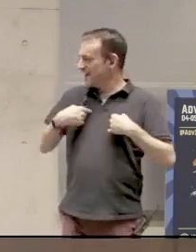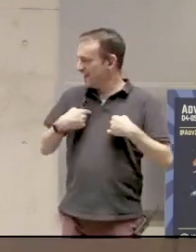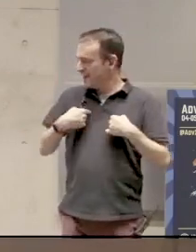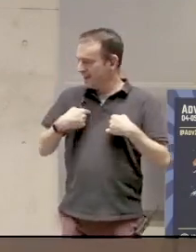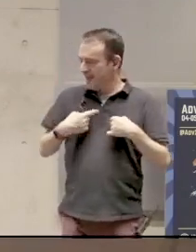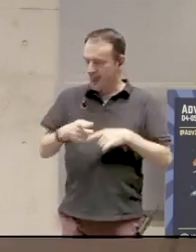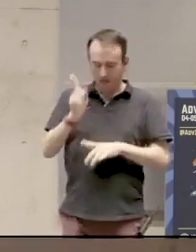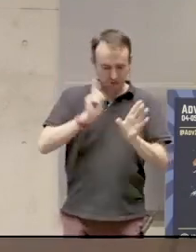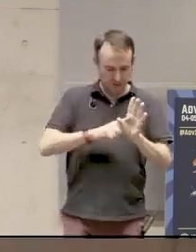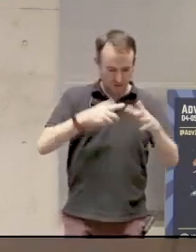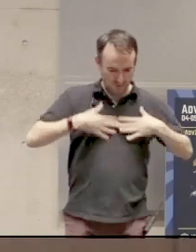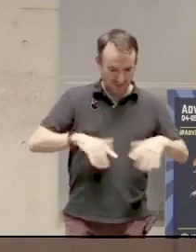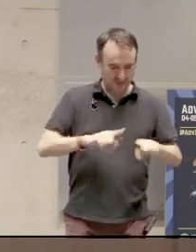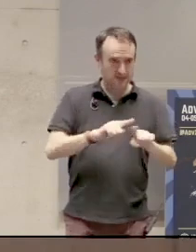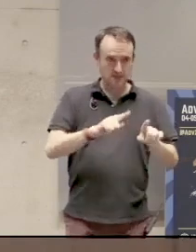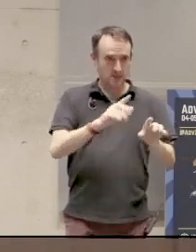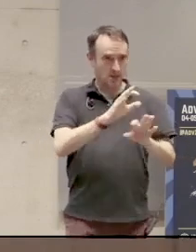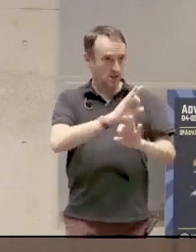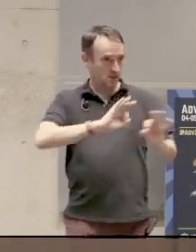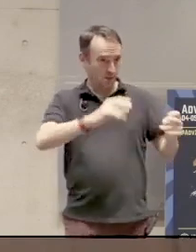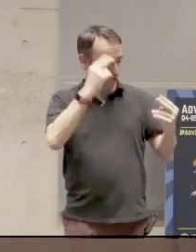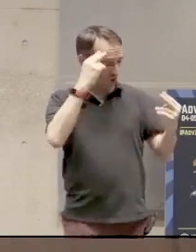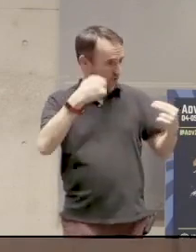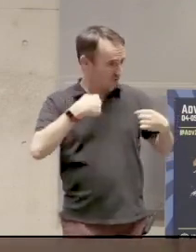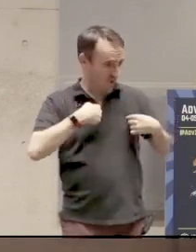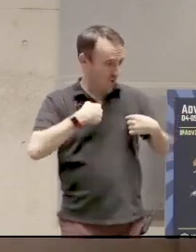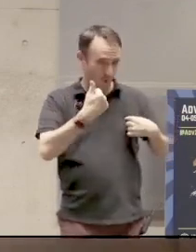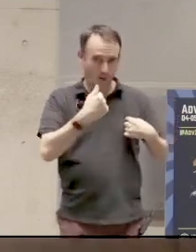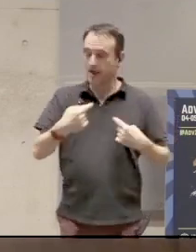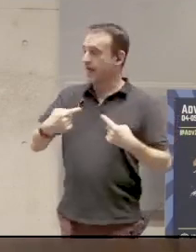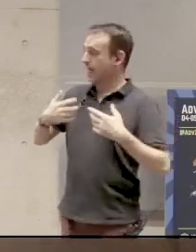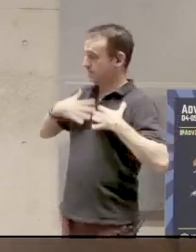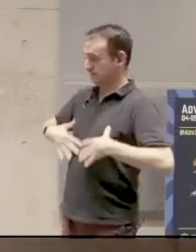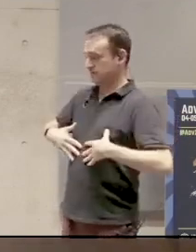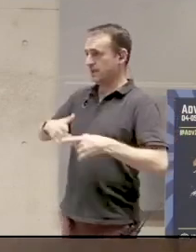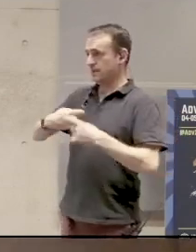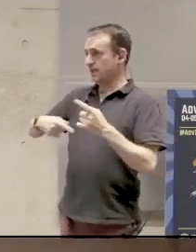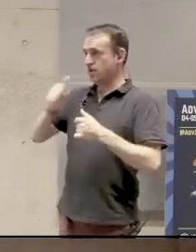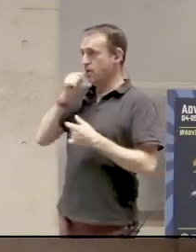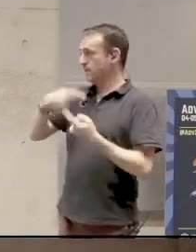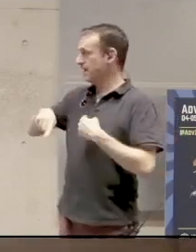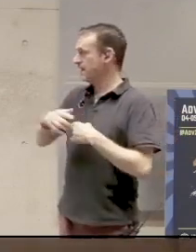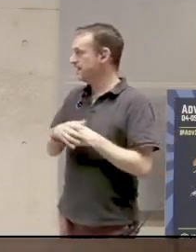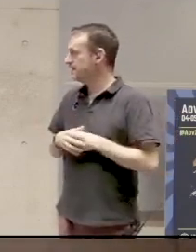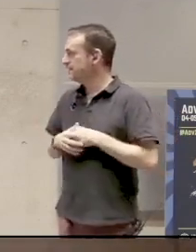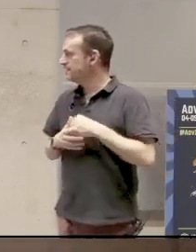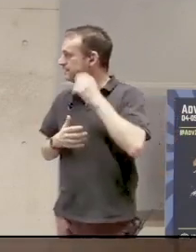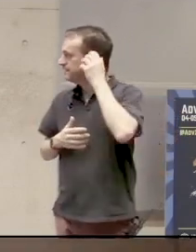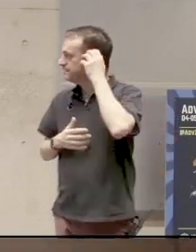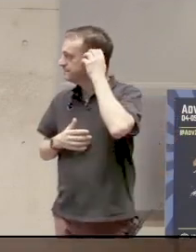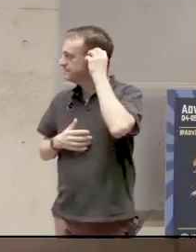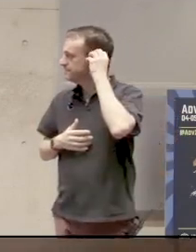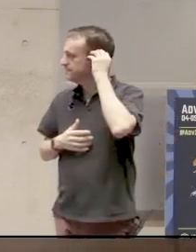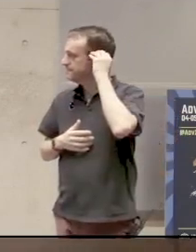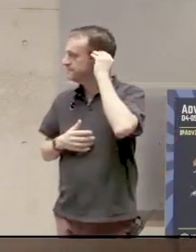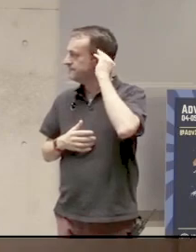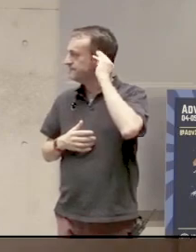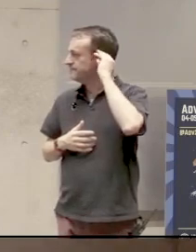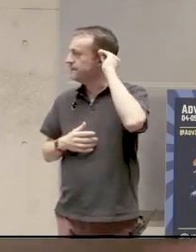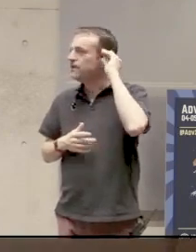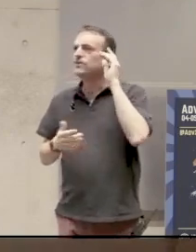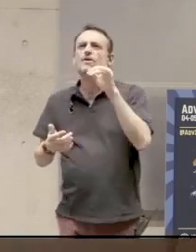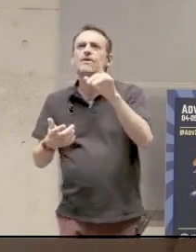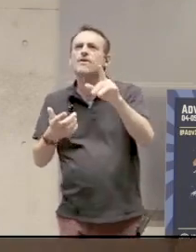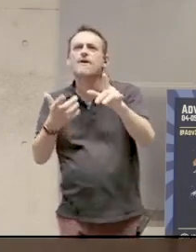wore this, and they know who I am. So that's... So these people, the plebs... I mean, they don't know who this is still, but they know ignorant